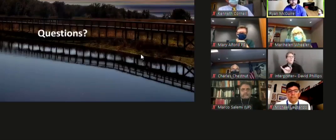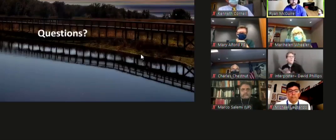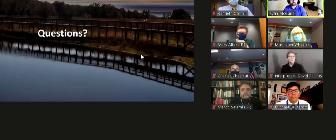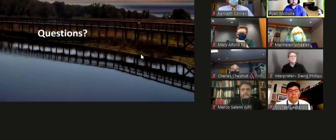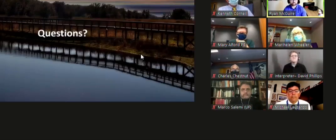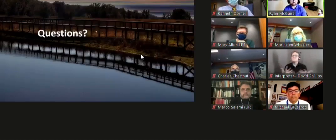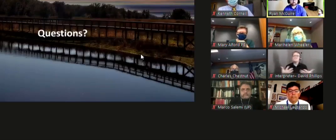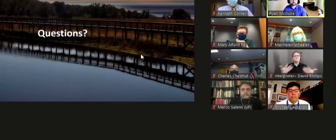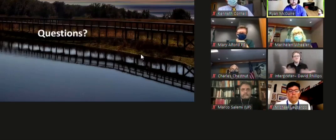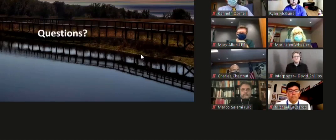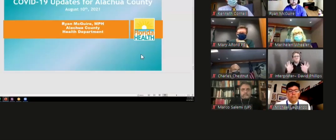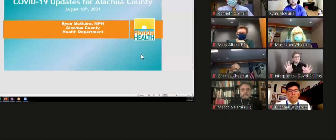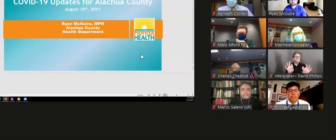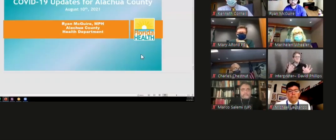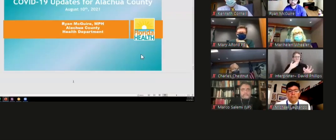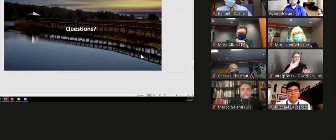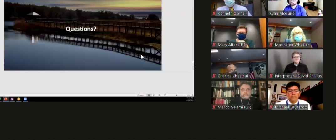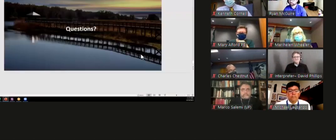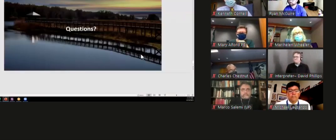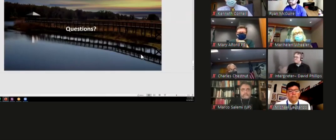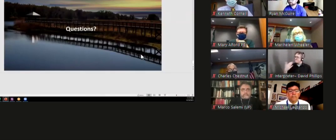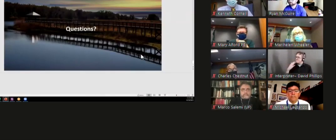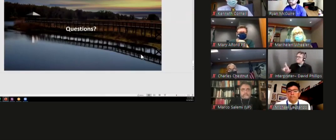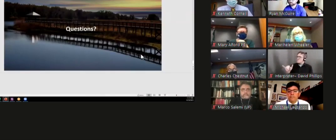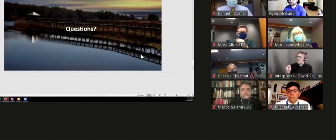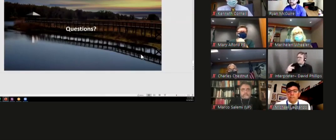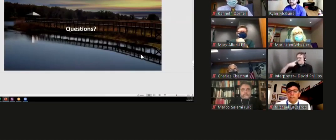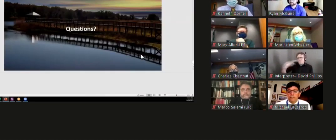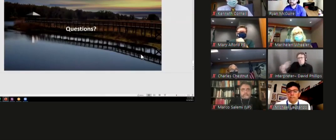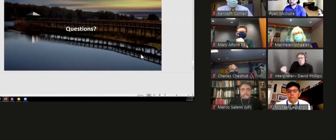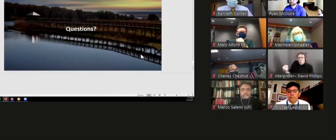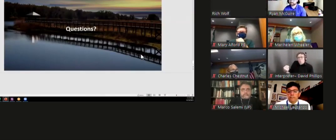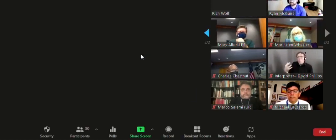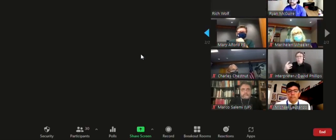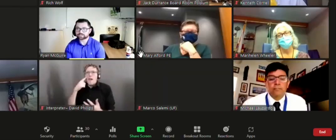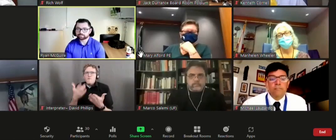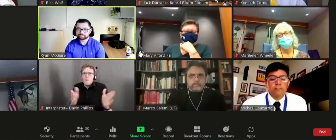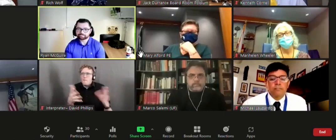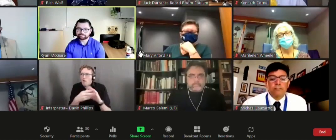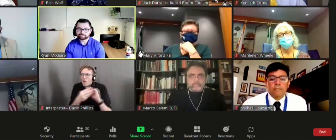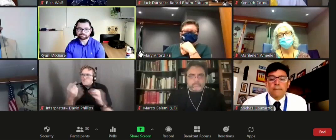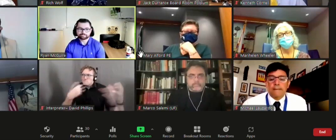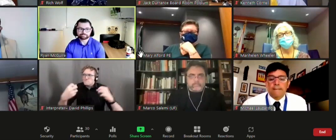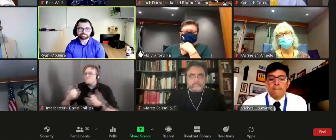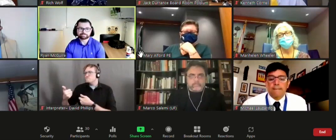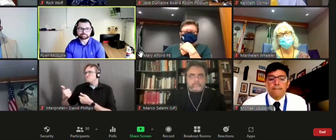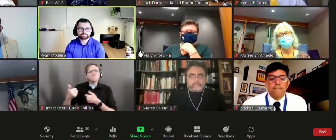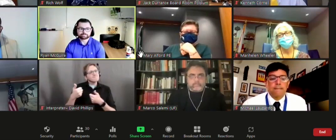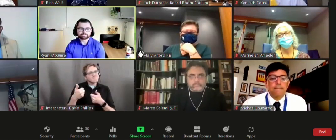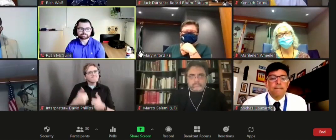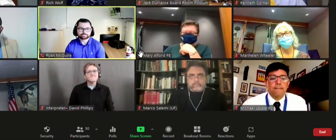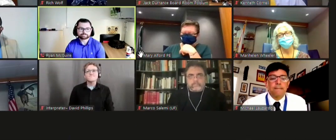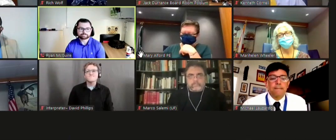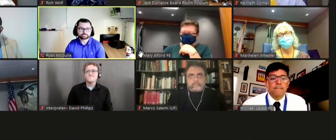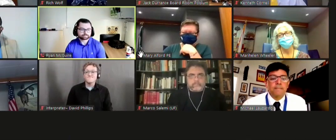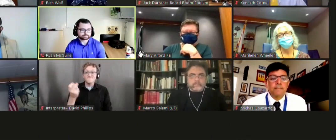you. Thank you, Ryan. Can you sit tight to allow the public comment for questions? Yes. Okay, Dr.